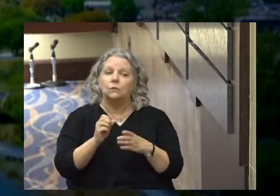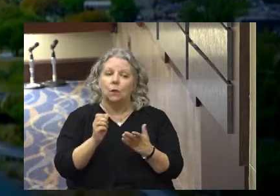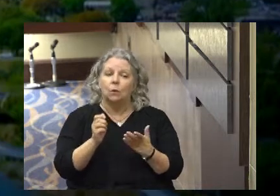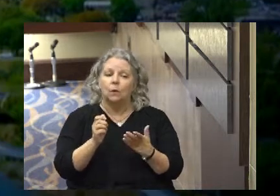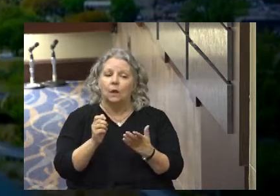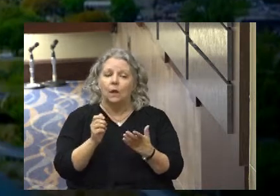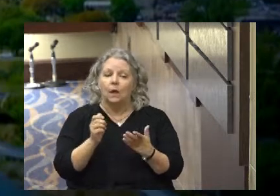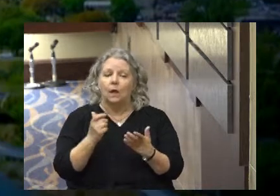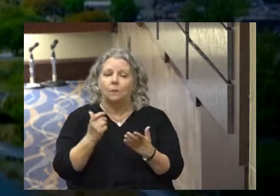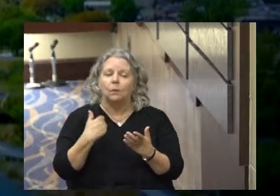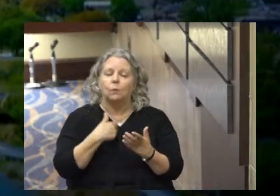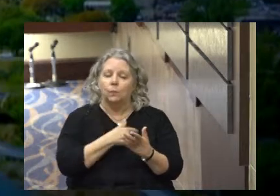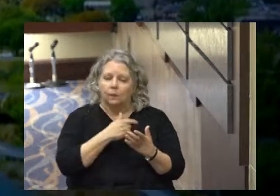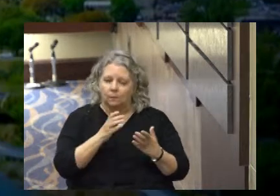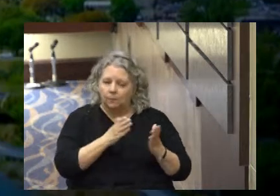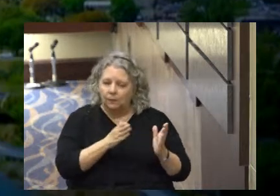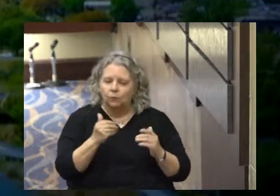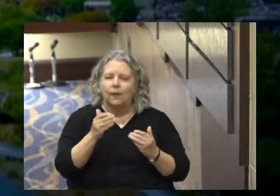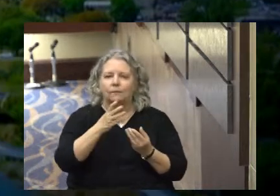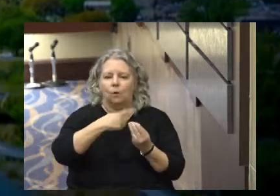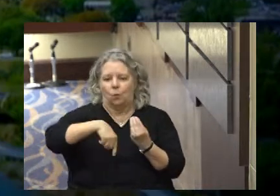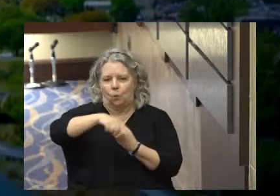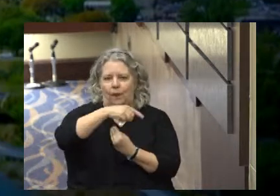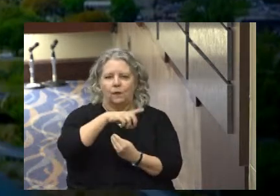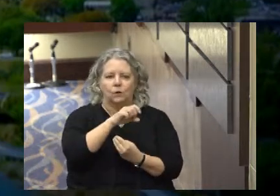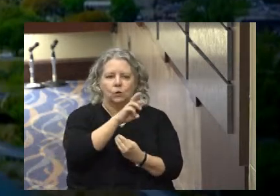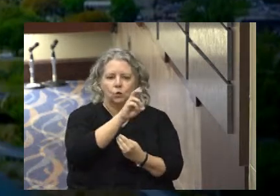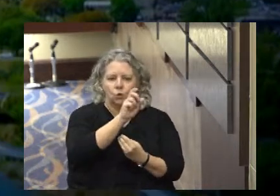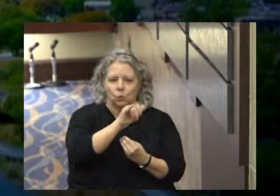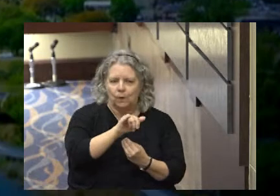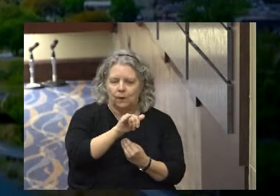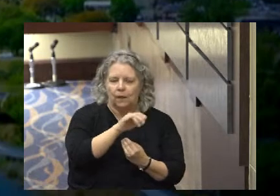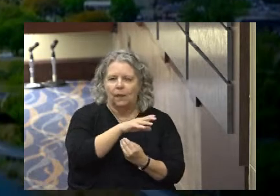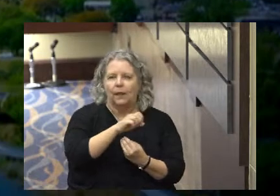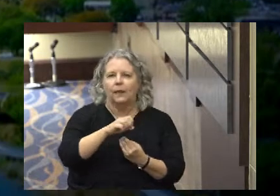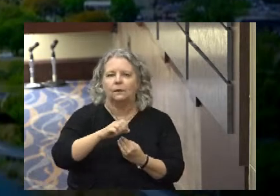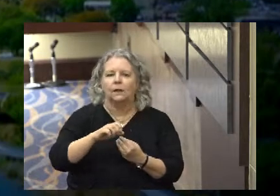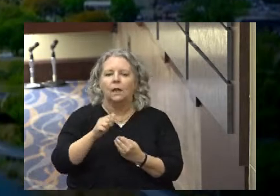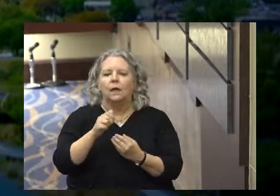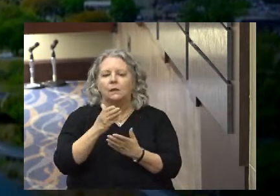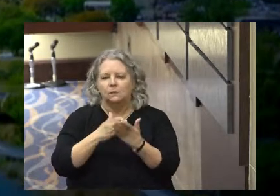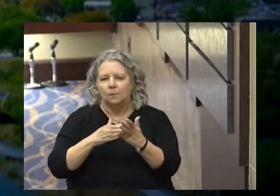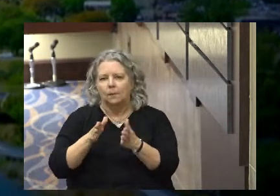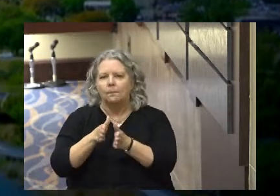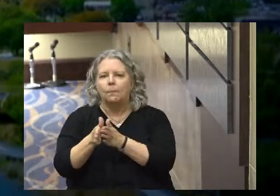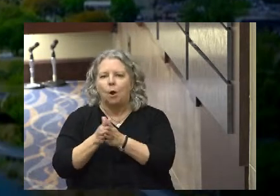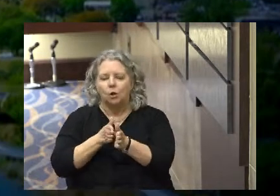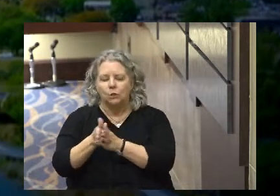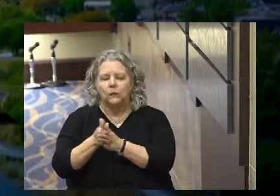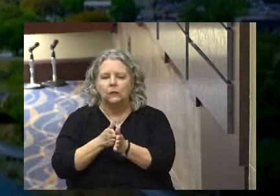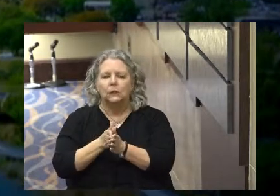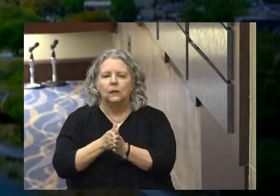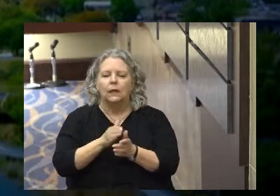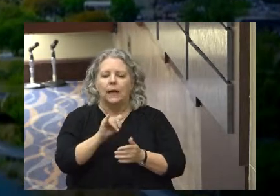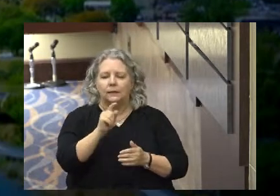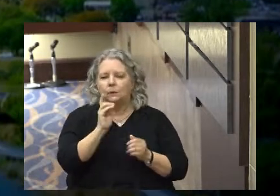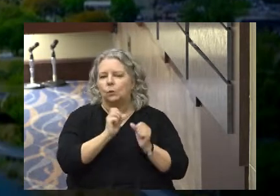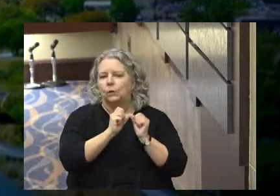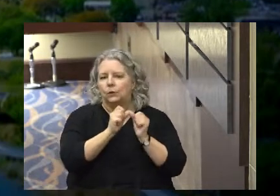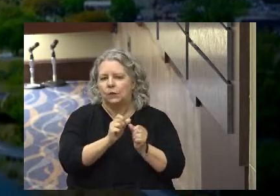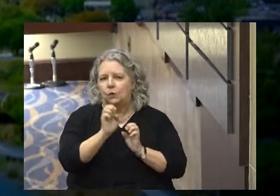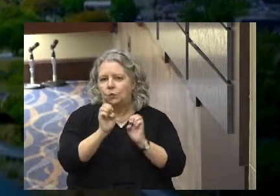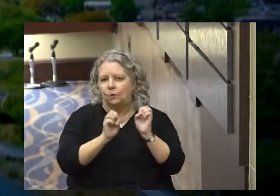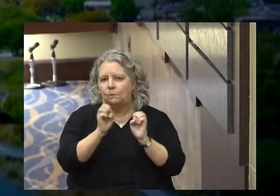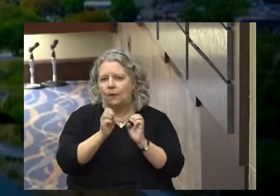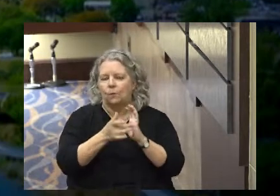Dewey, and the parking lots, and also out into the neighboring park as well. IT is going to continue to evaluate technology for its